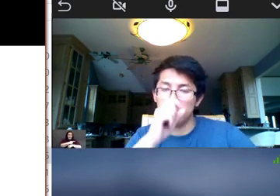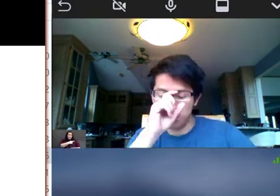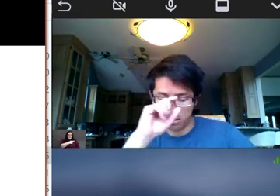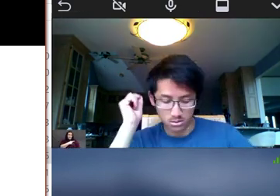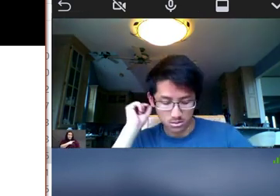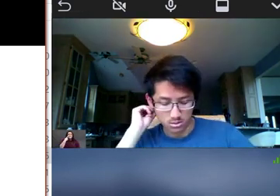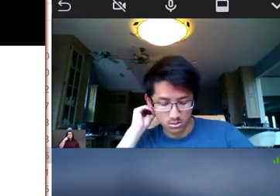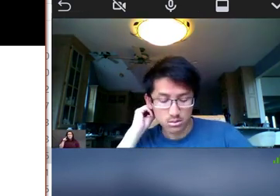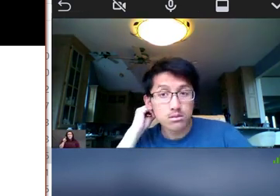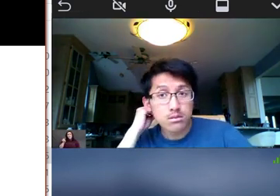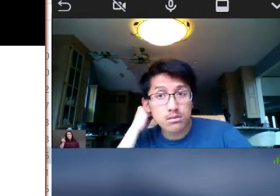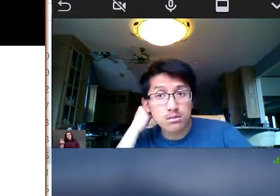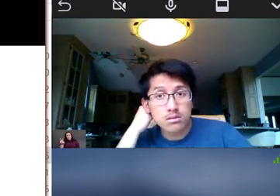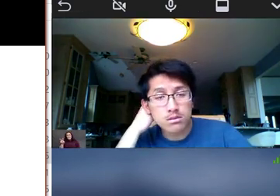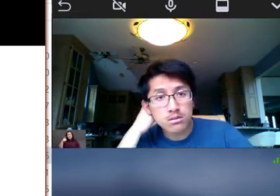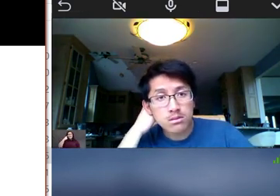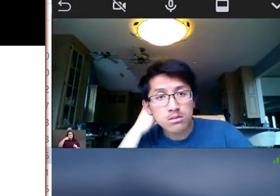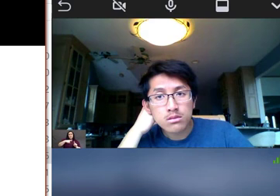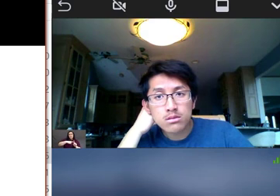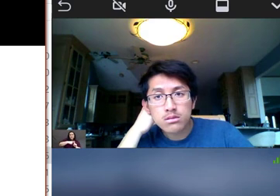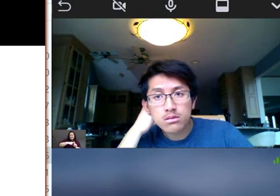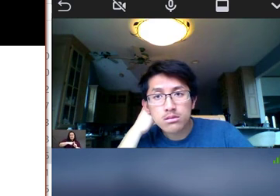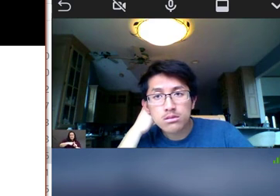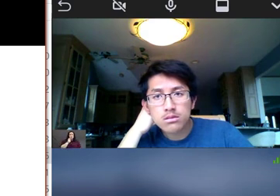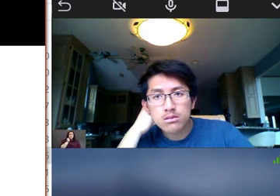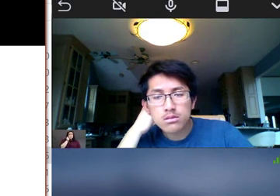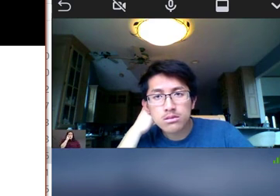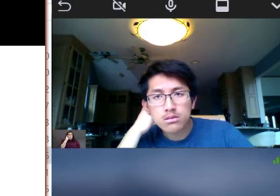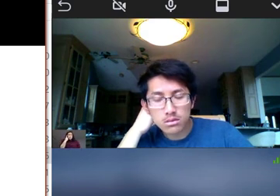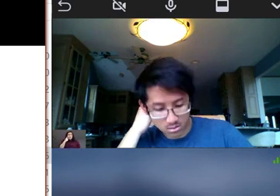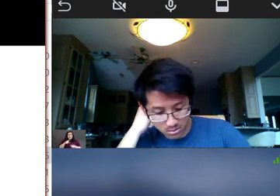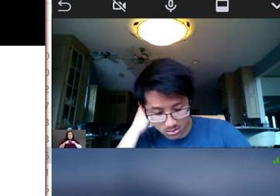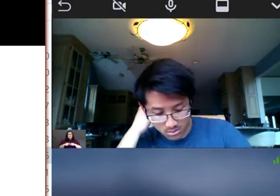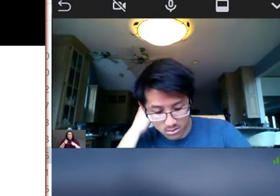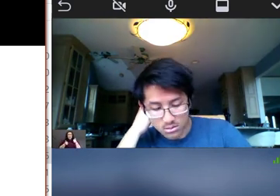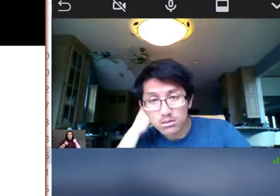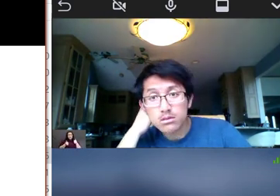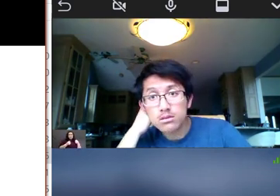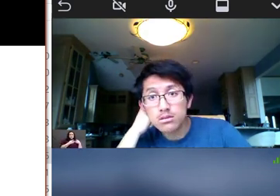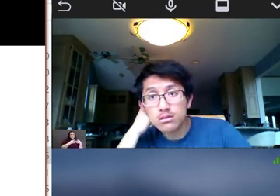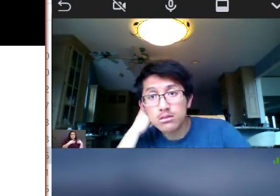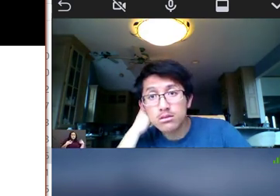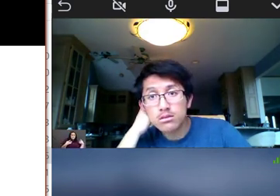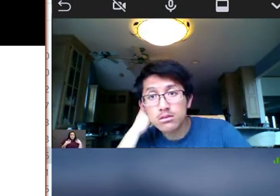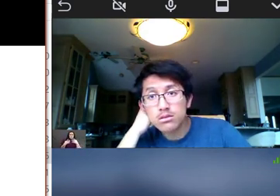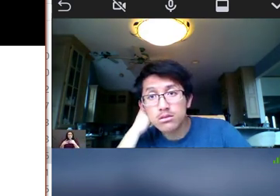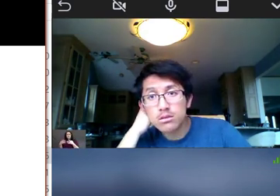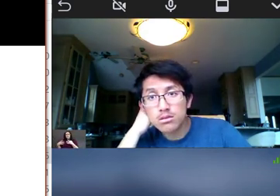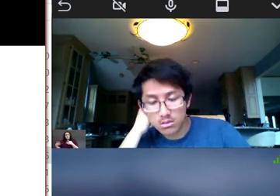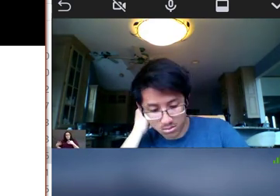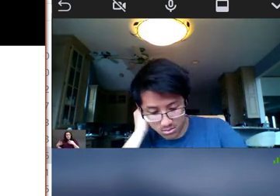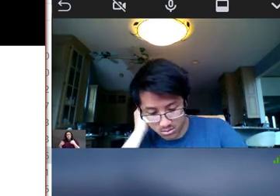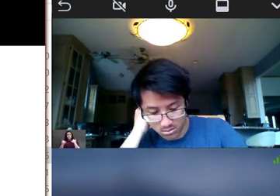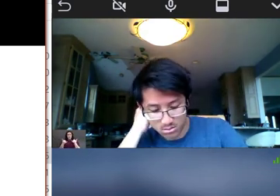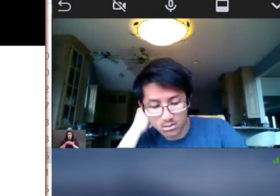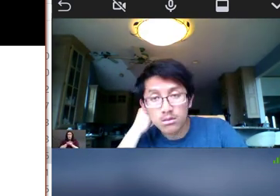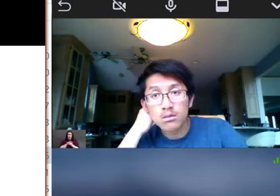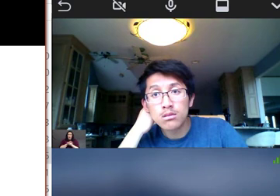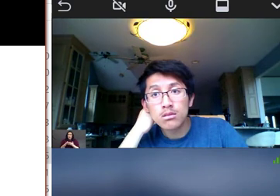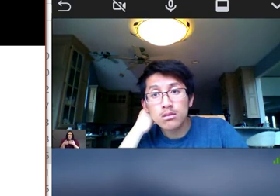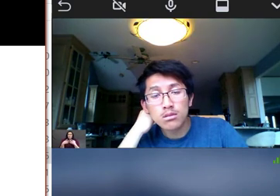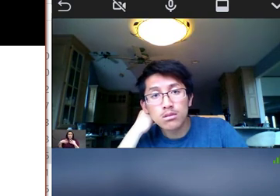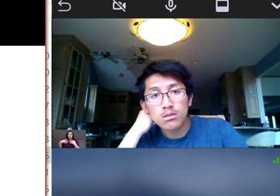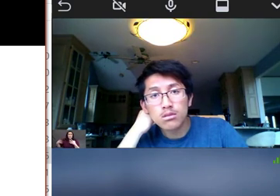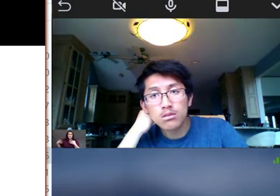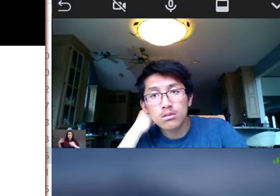But we have to remember that they're dependent on the flow regime. So here, it's nice when it's turbulent because the entrance lengths for the velocity and